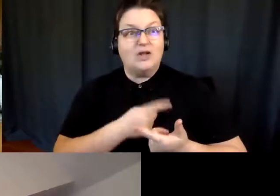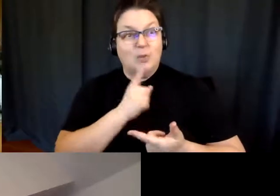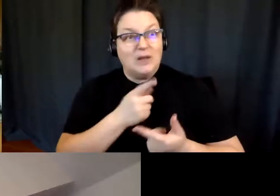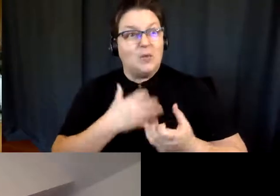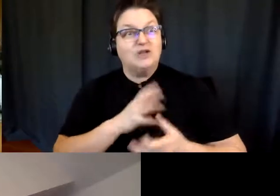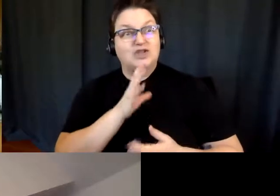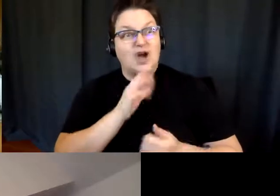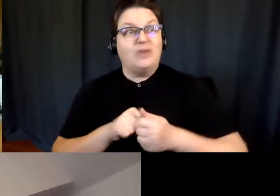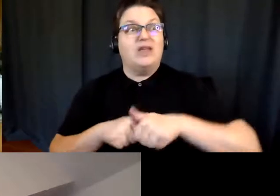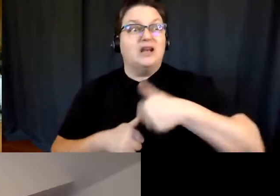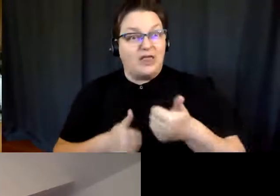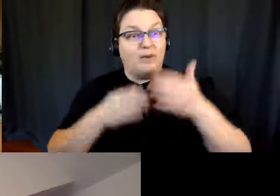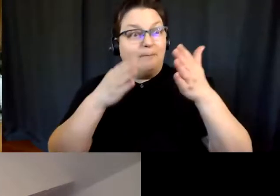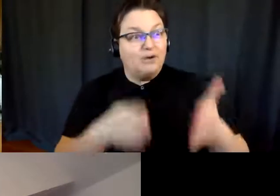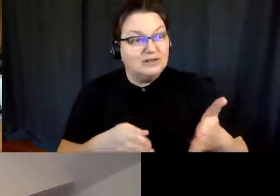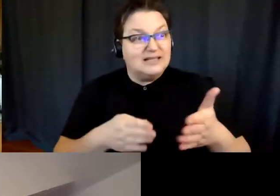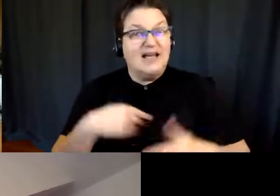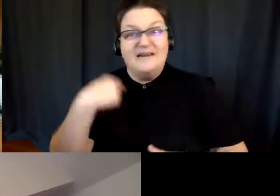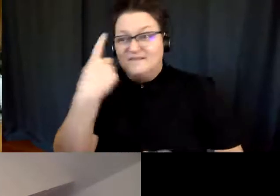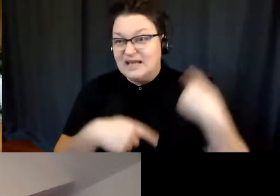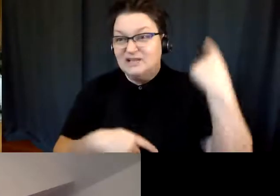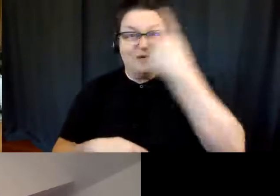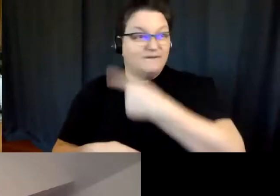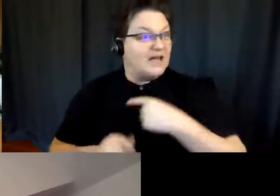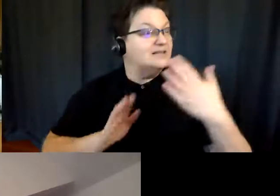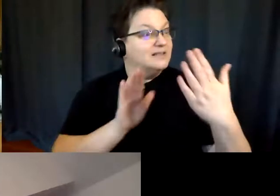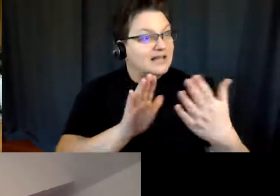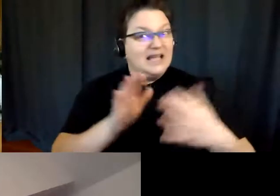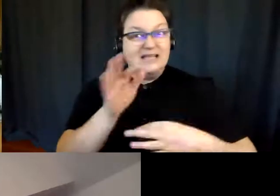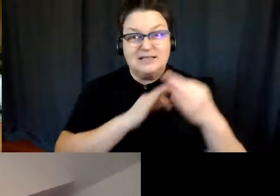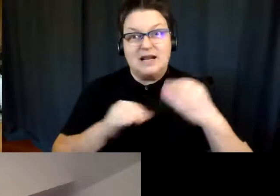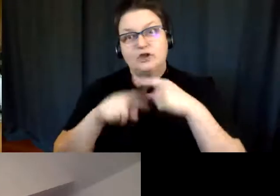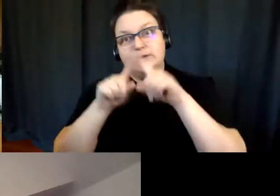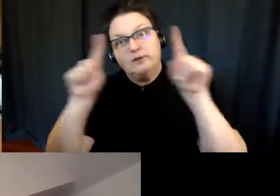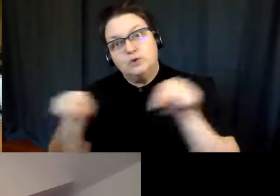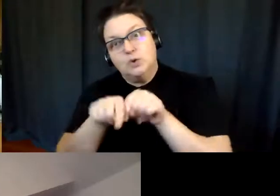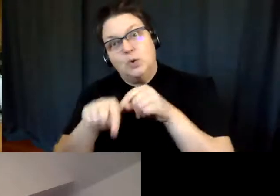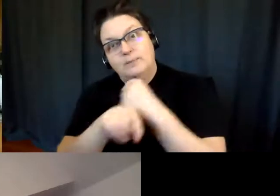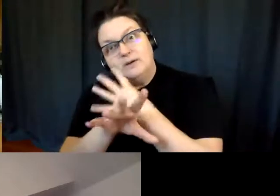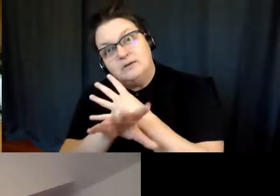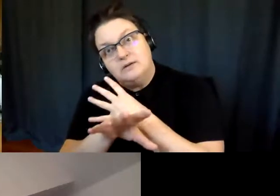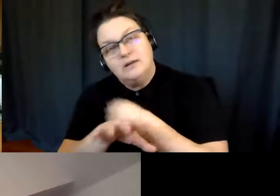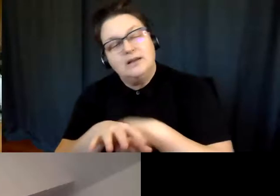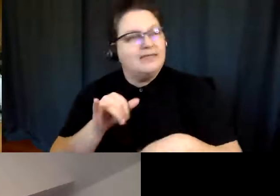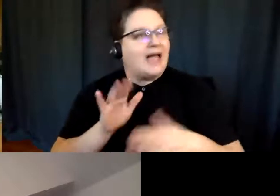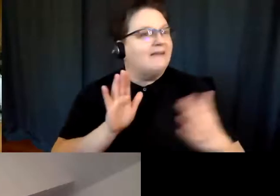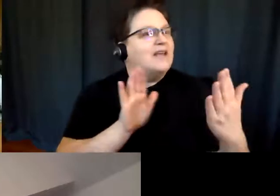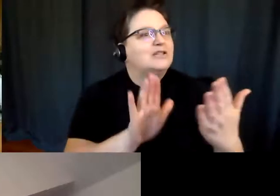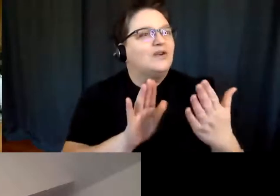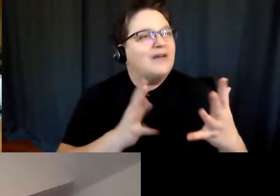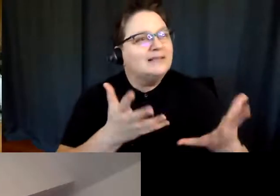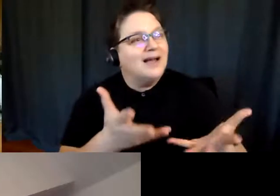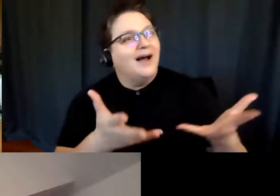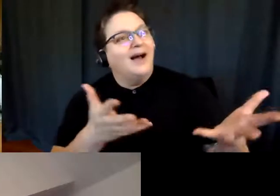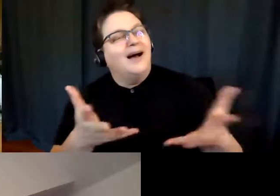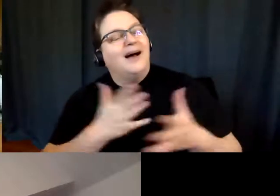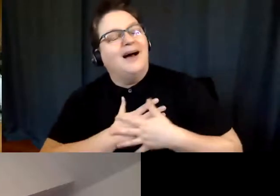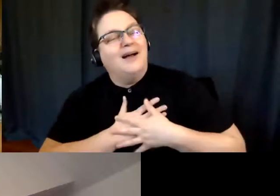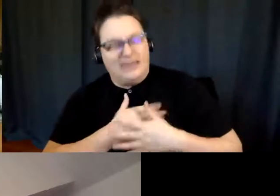face instead of on Zoom, that becomes realistic, right? So those are the kinds of